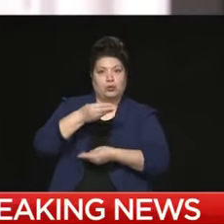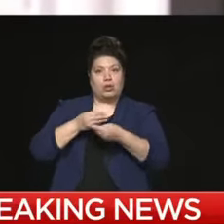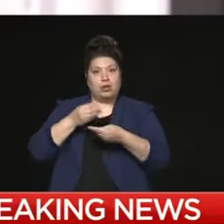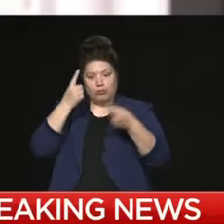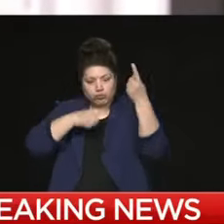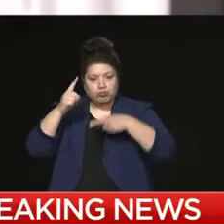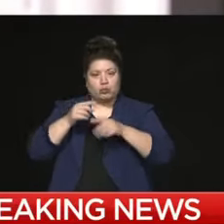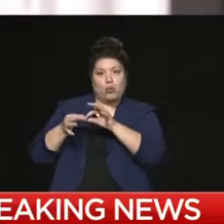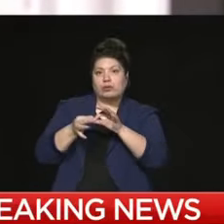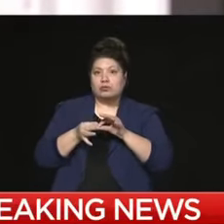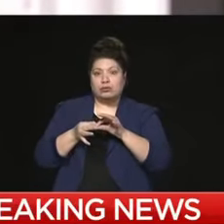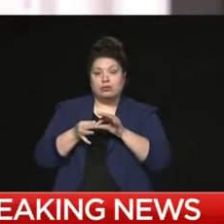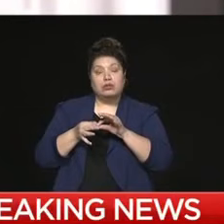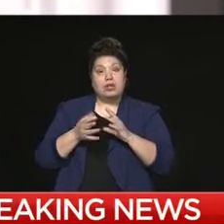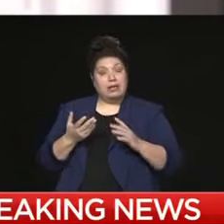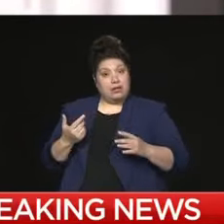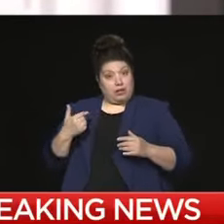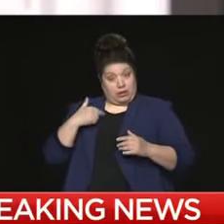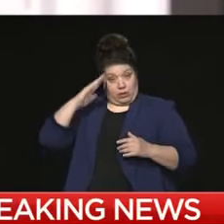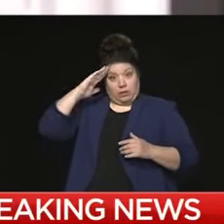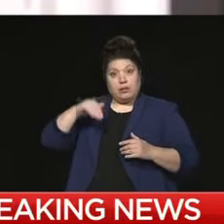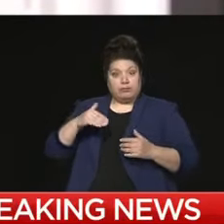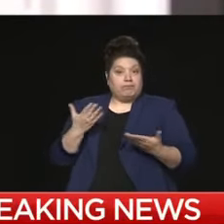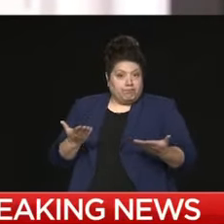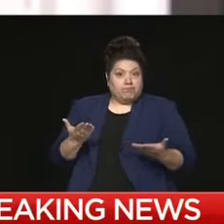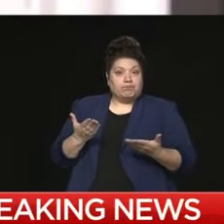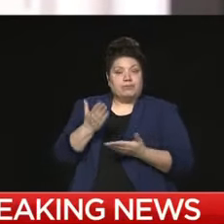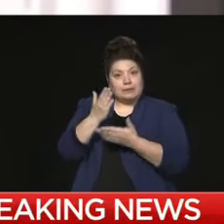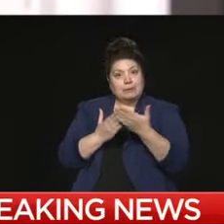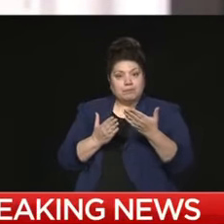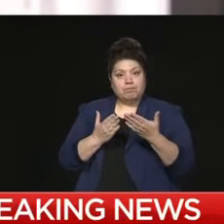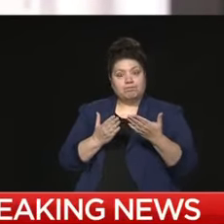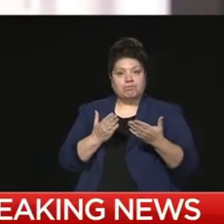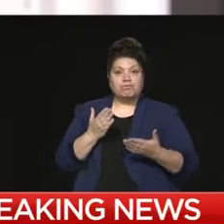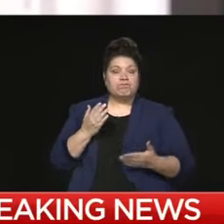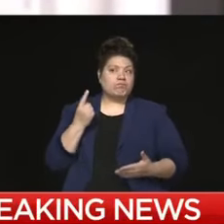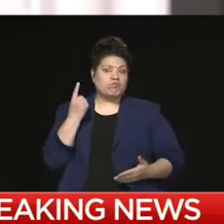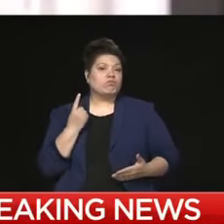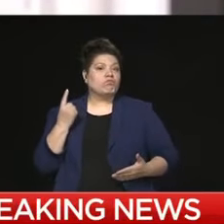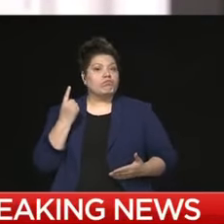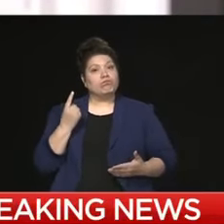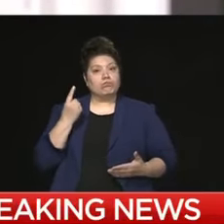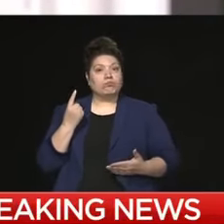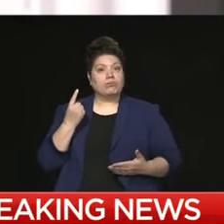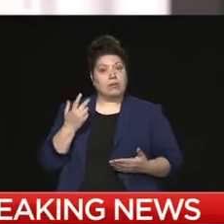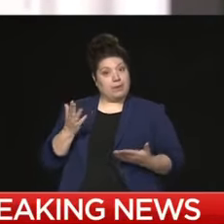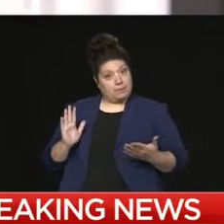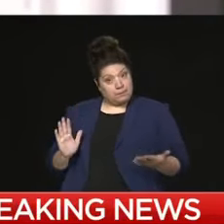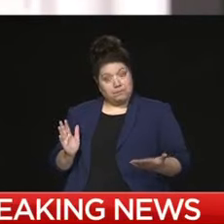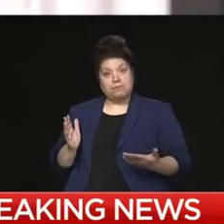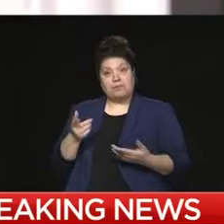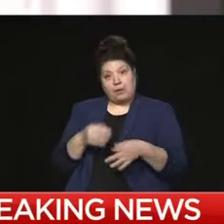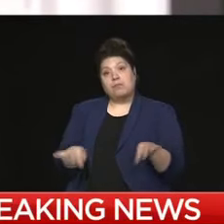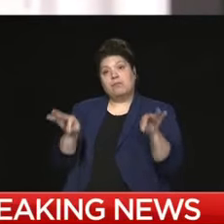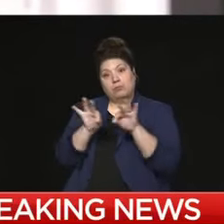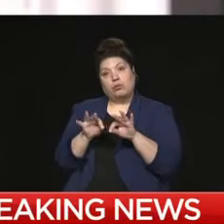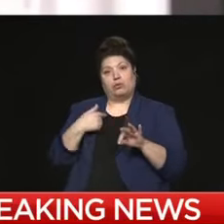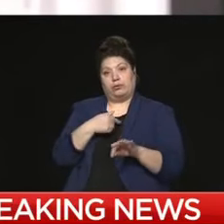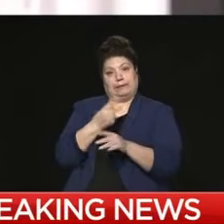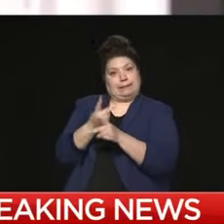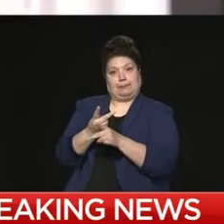We recognize that there have been questions asked, but at the same time, it is really important that we